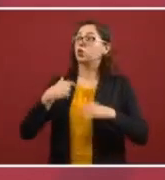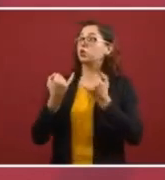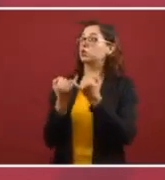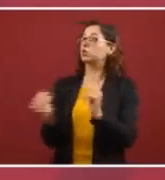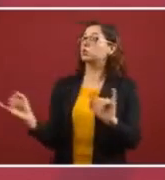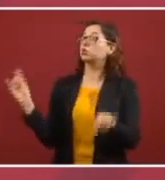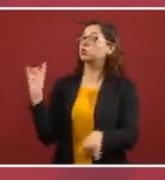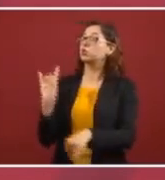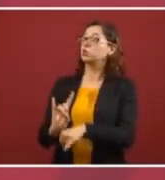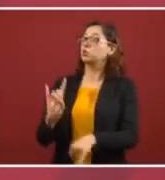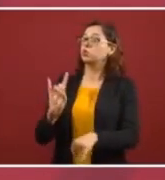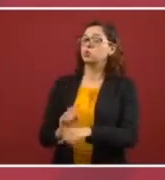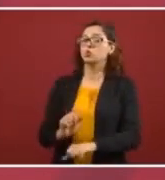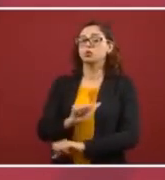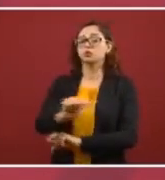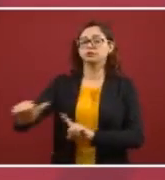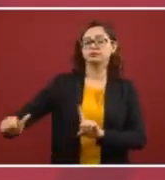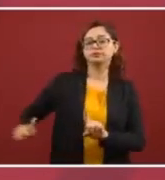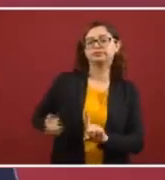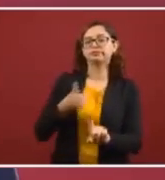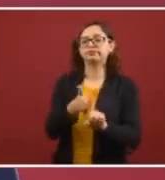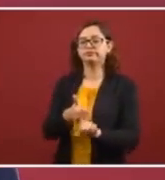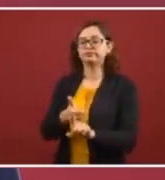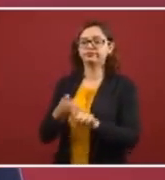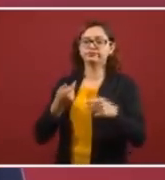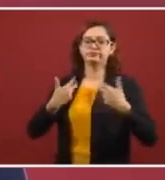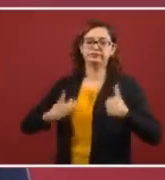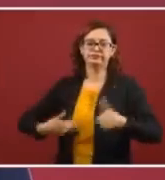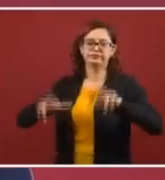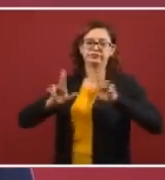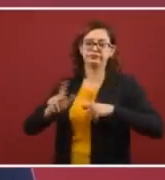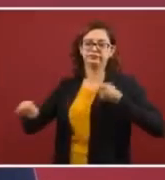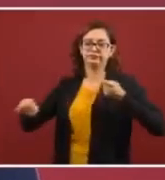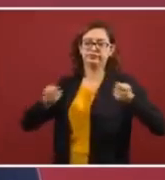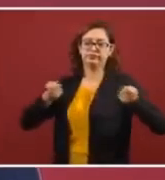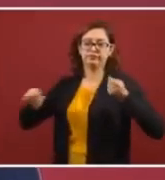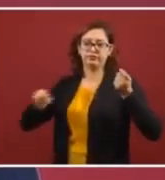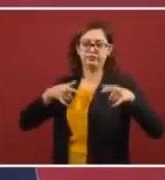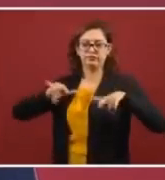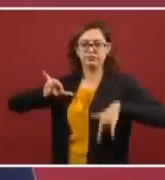ones, when all they are is voice boxes of